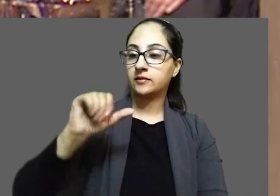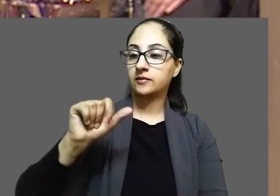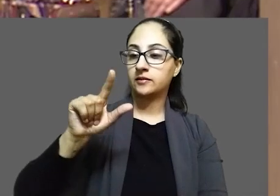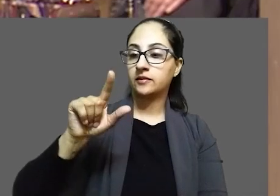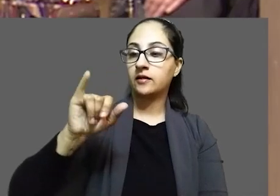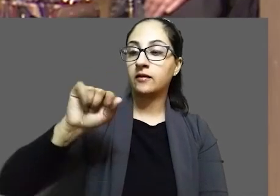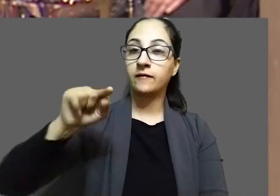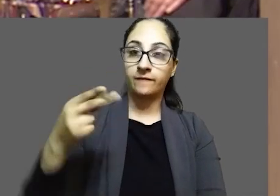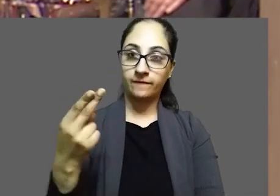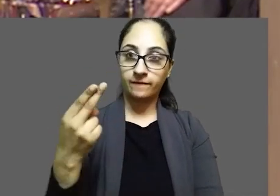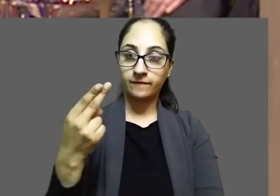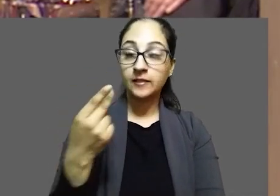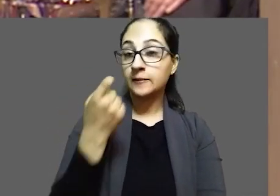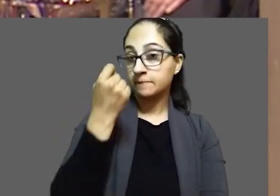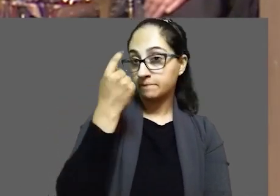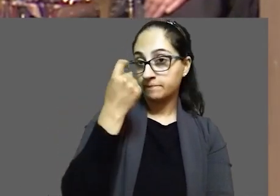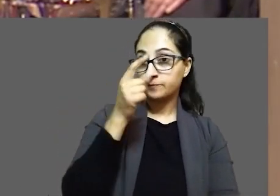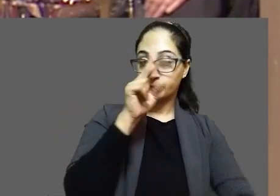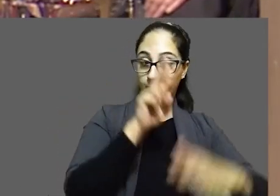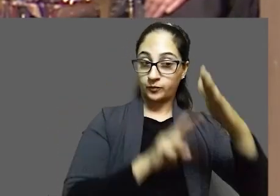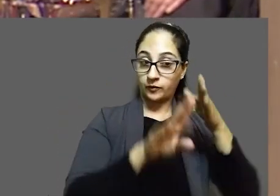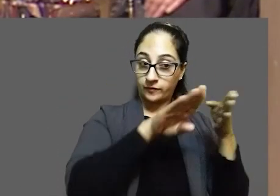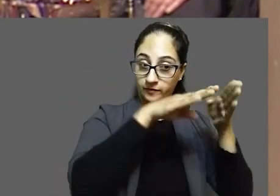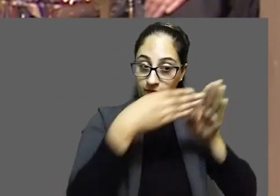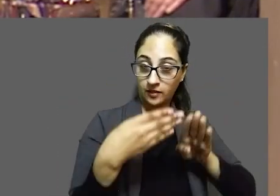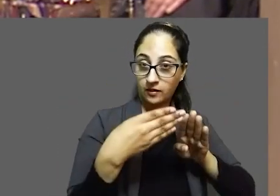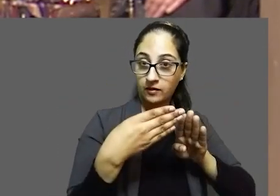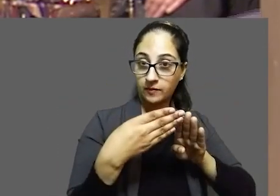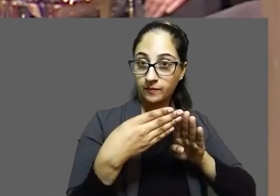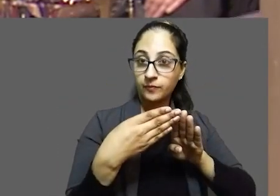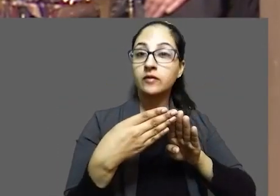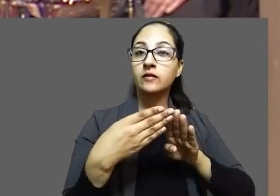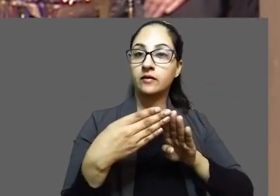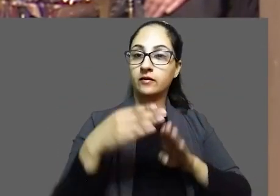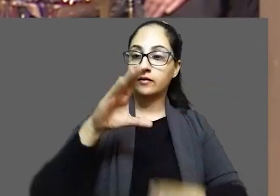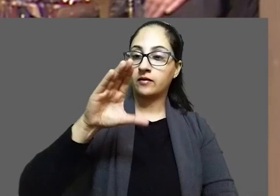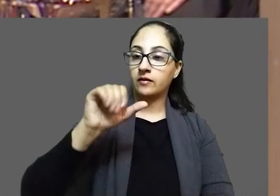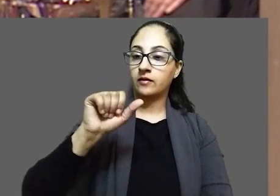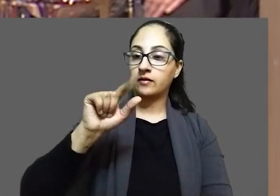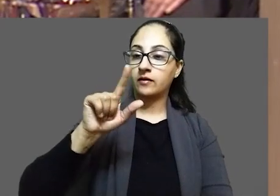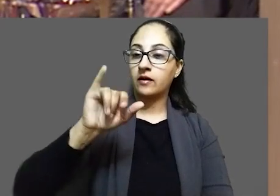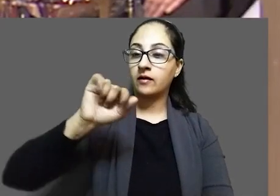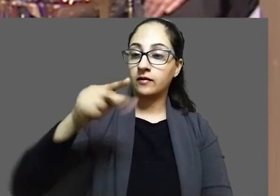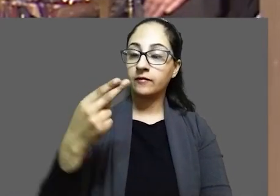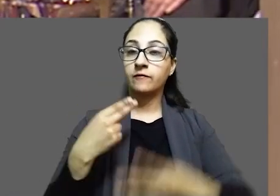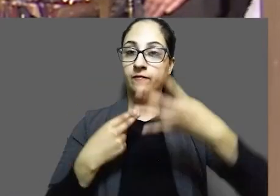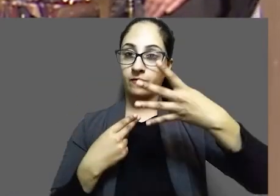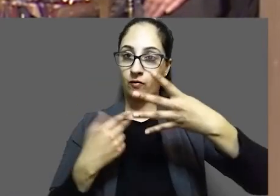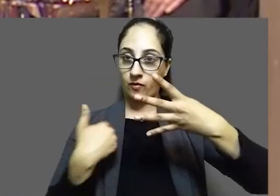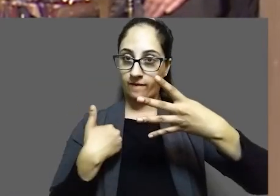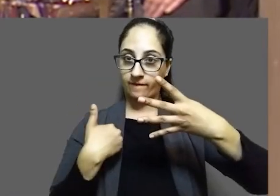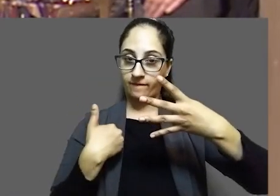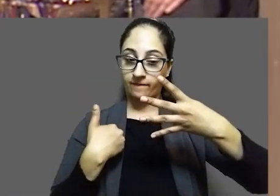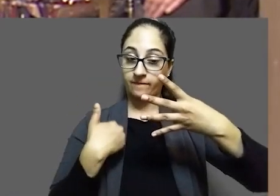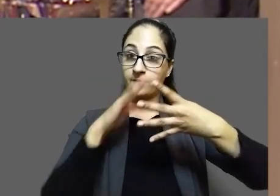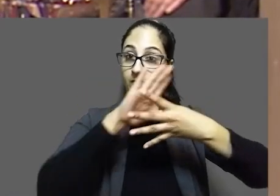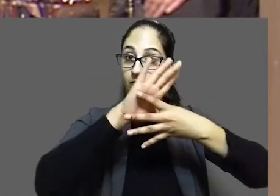last of the 4 rightly guided caliphs after the passing away of the Prophet, may peace be upon him.